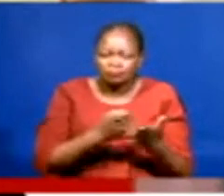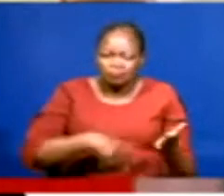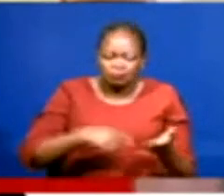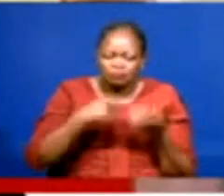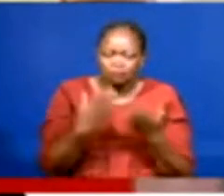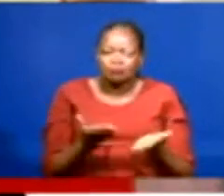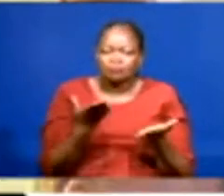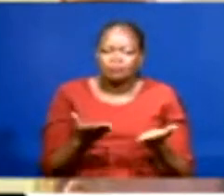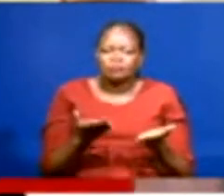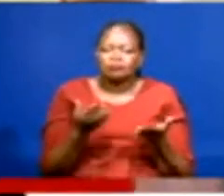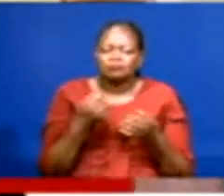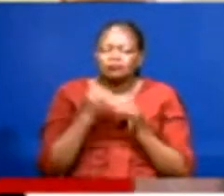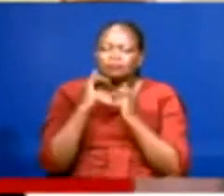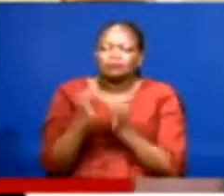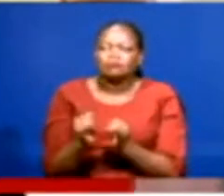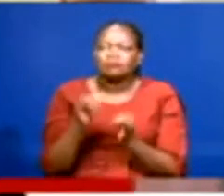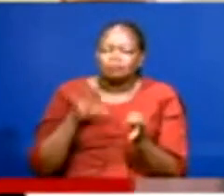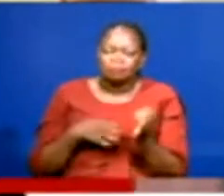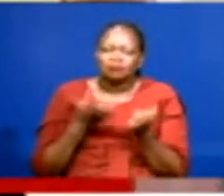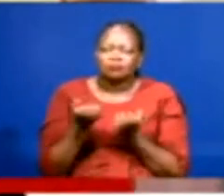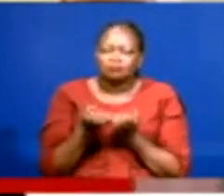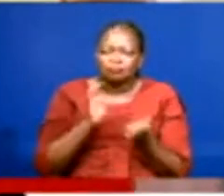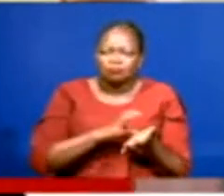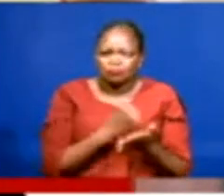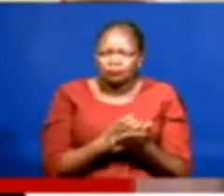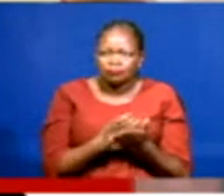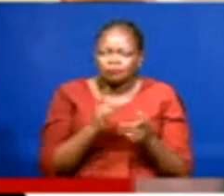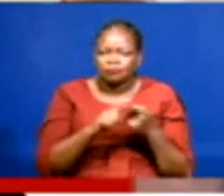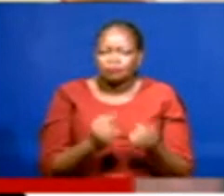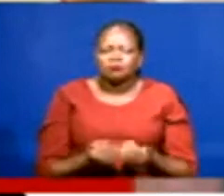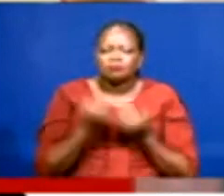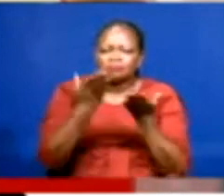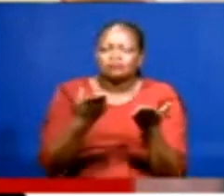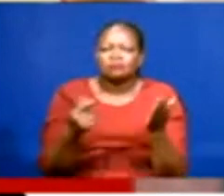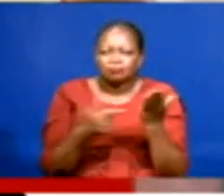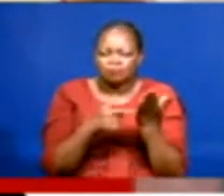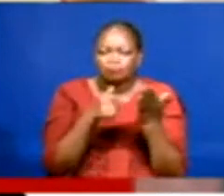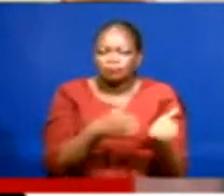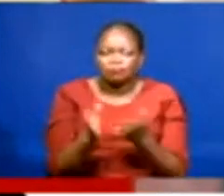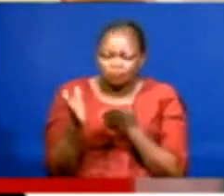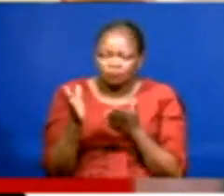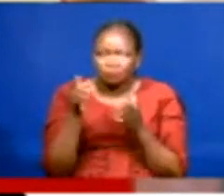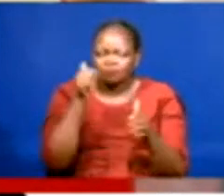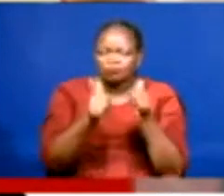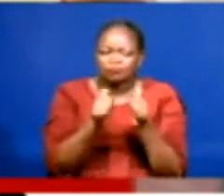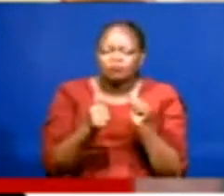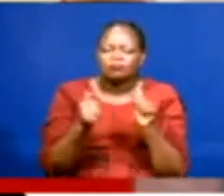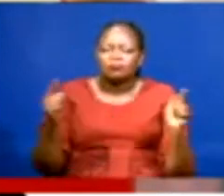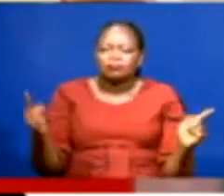currently remodeling Women Enterprise Fund to provide a digital platform with